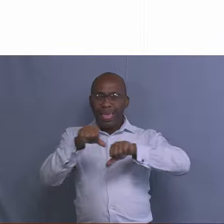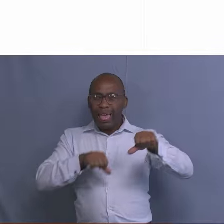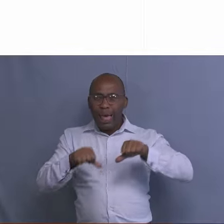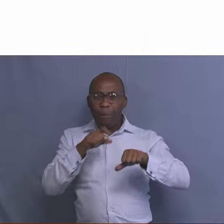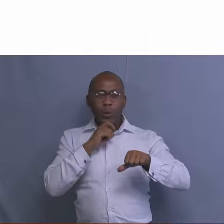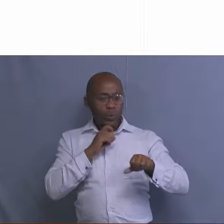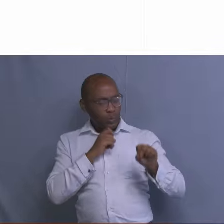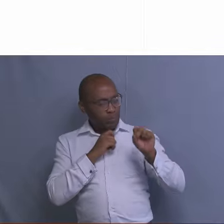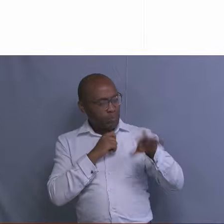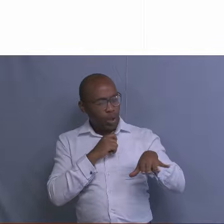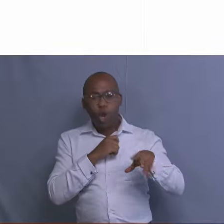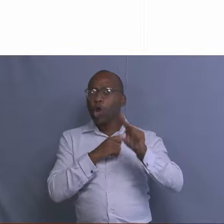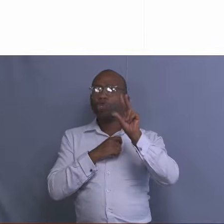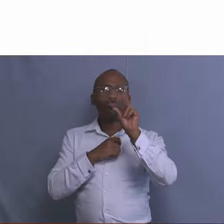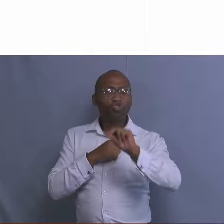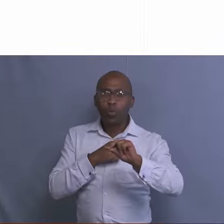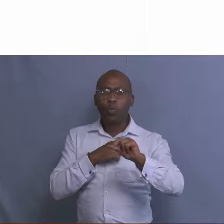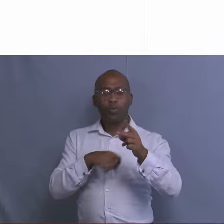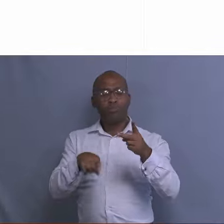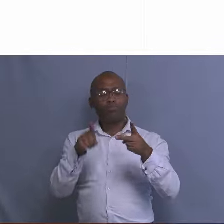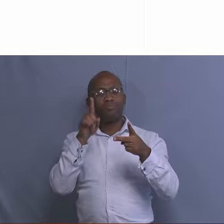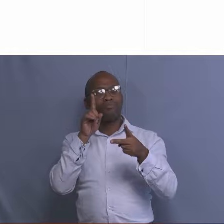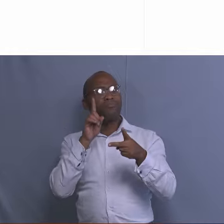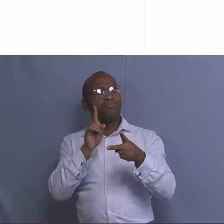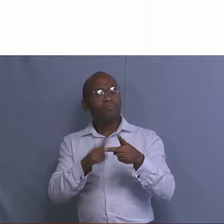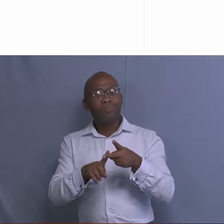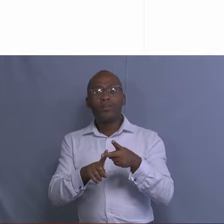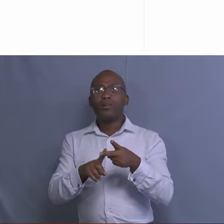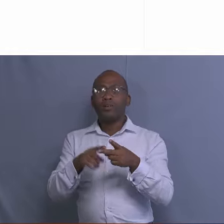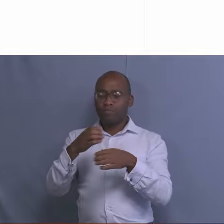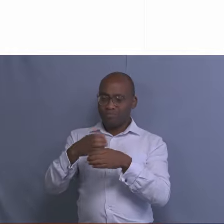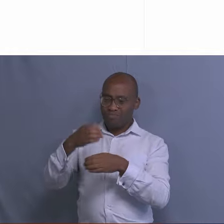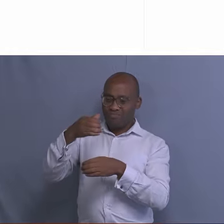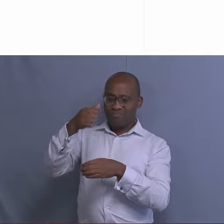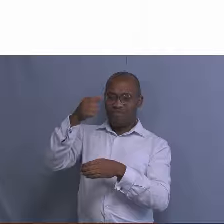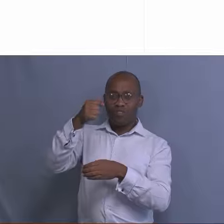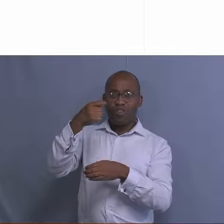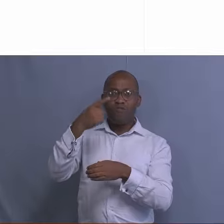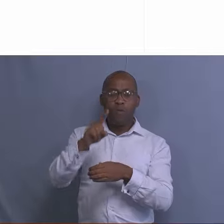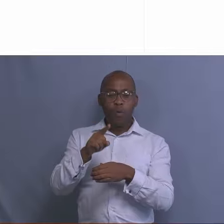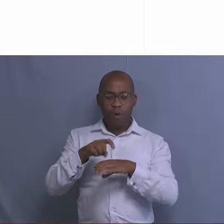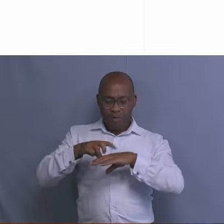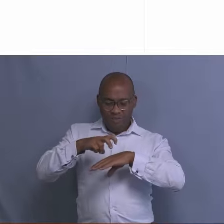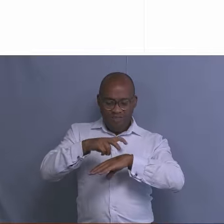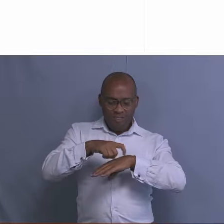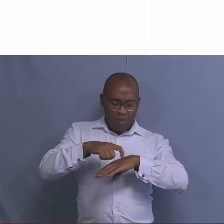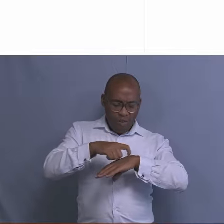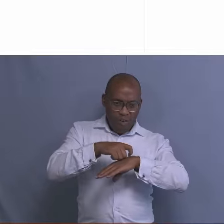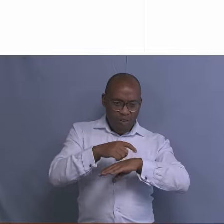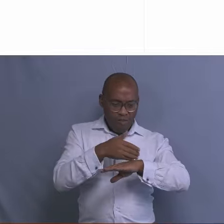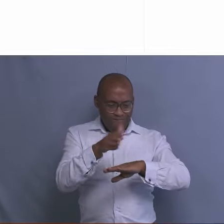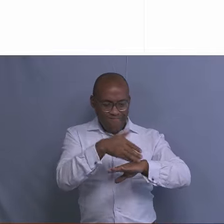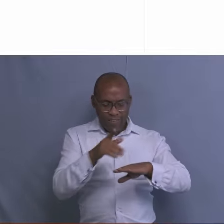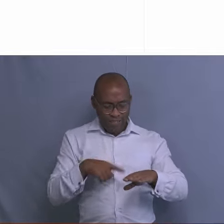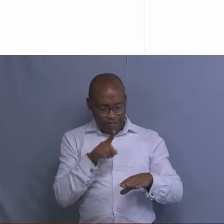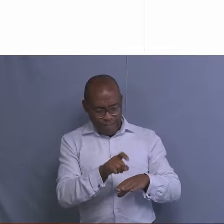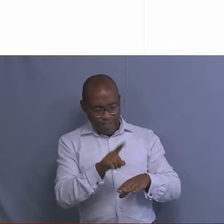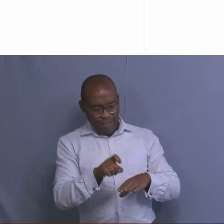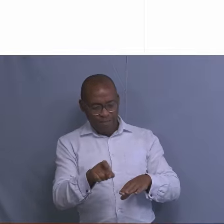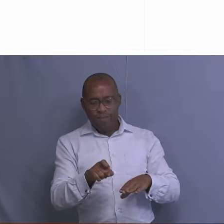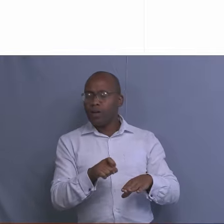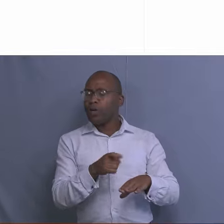pesticides, herbicides, we don't use them when we are doing organic farming. Now, on the picture that we